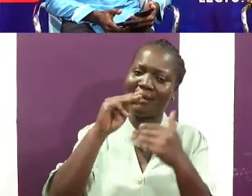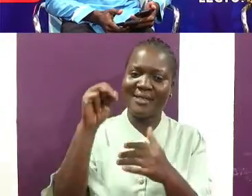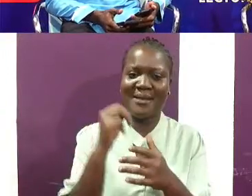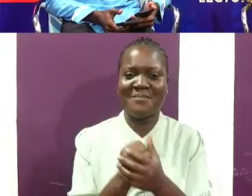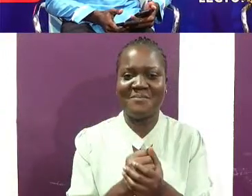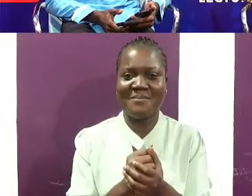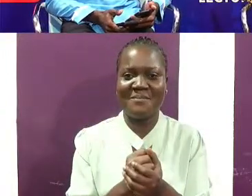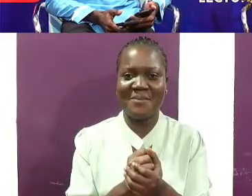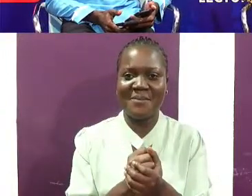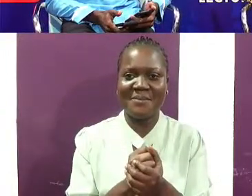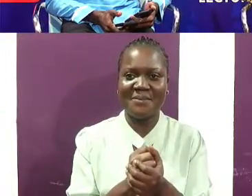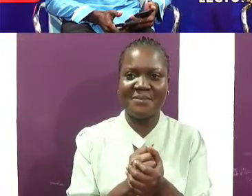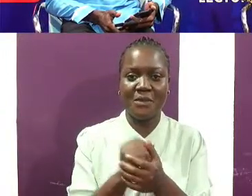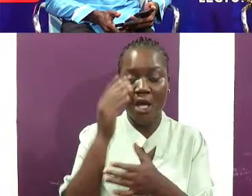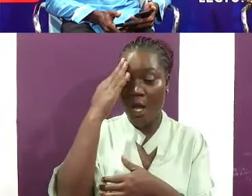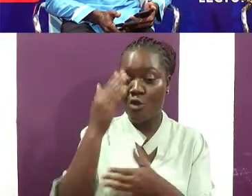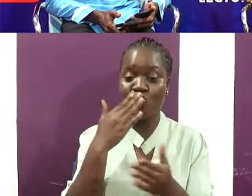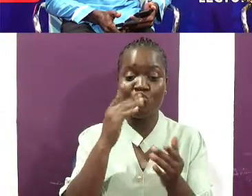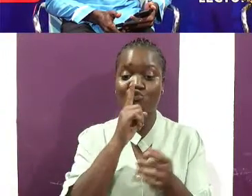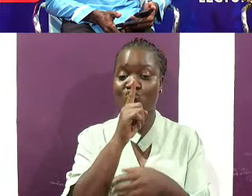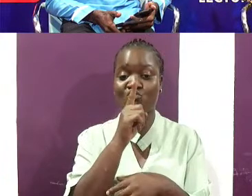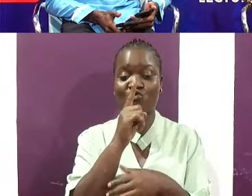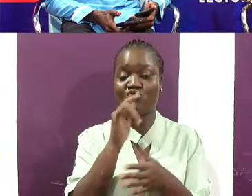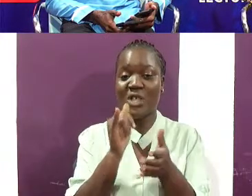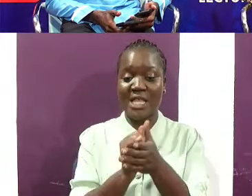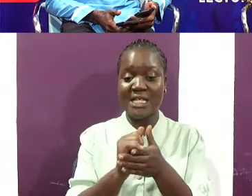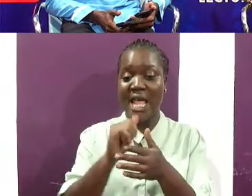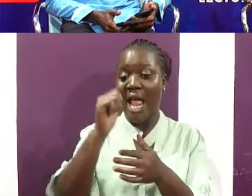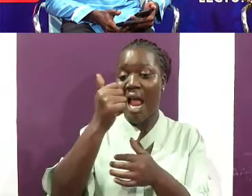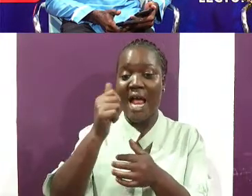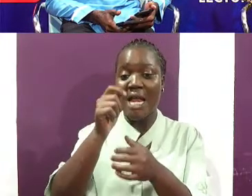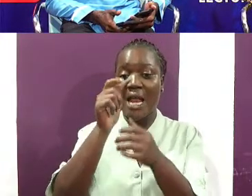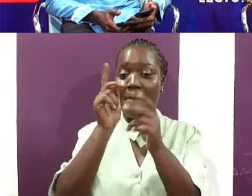more aspa. Minim years, your nom and crown crate be